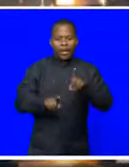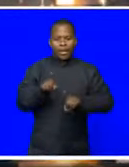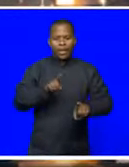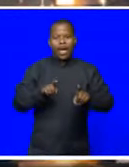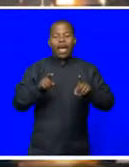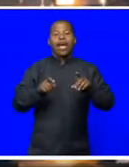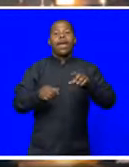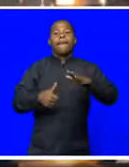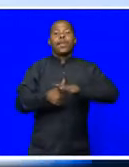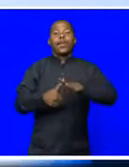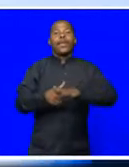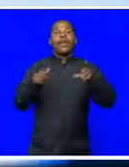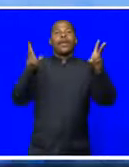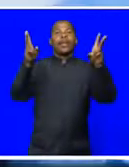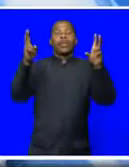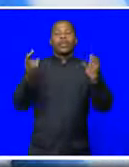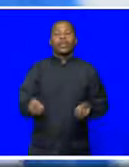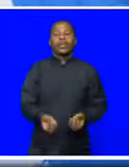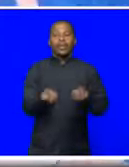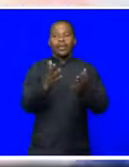stories.